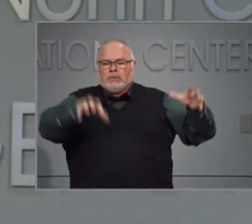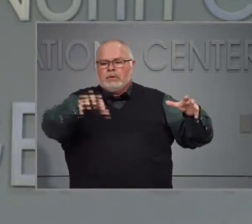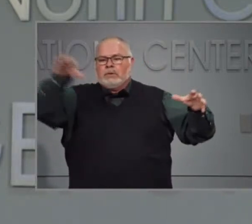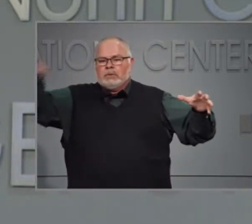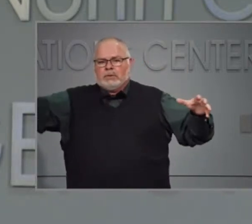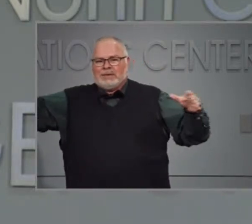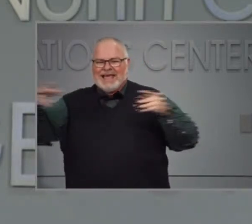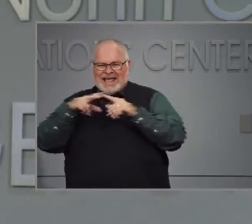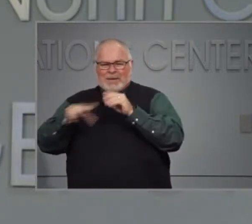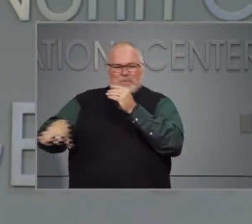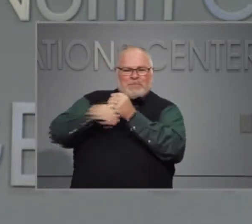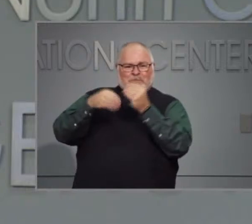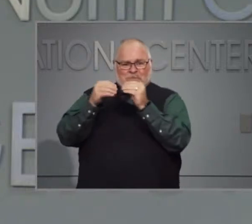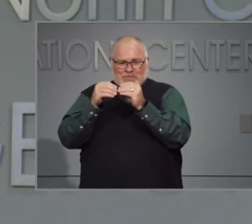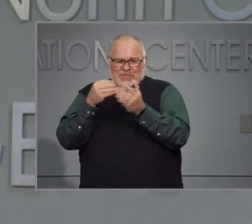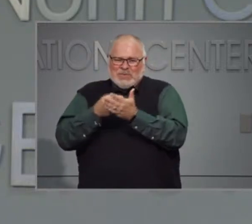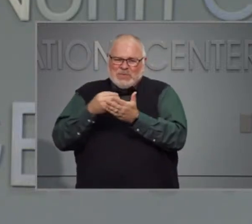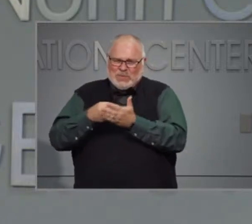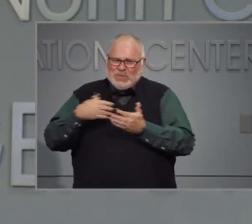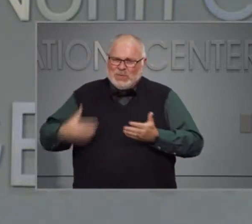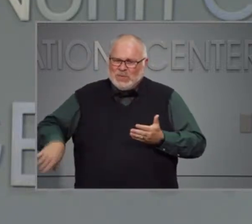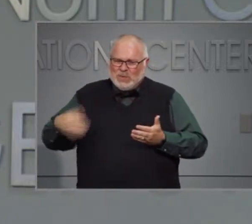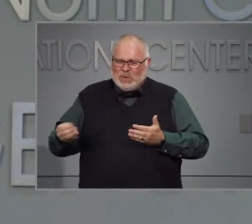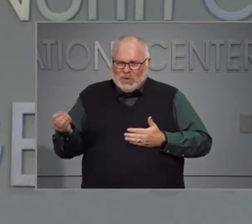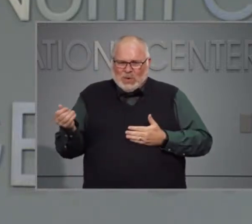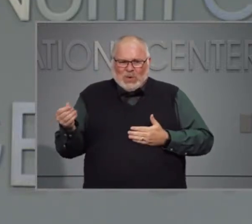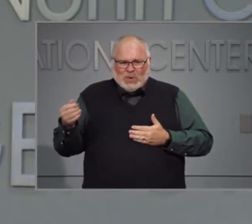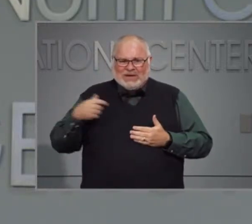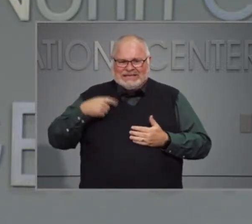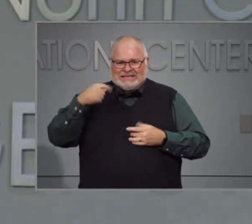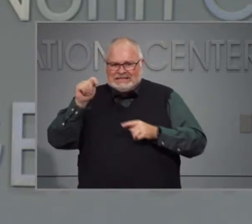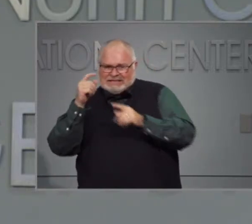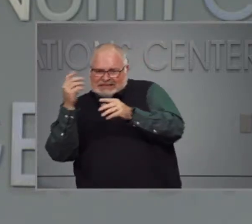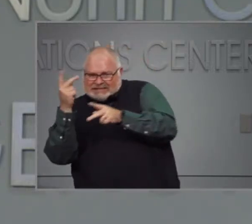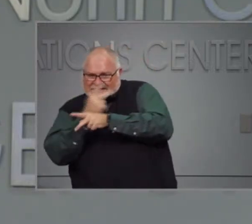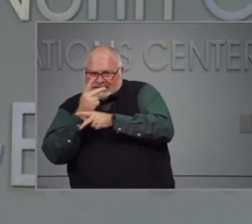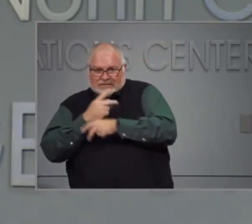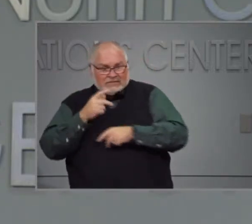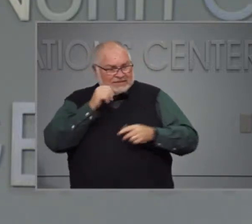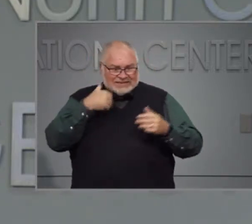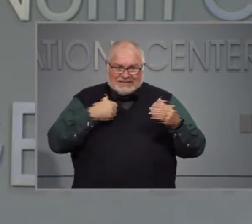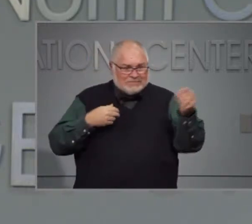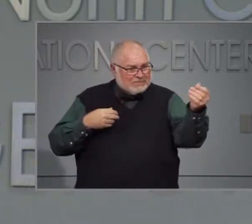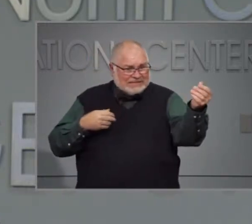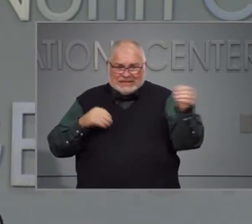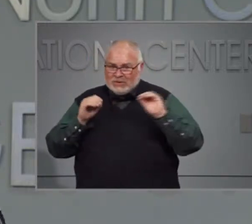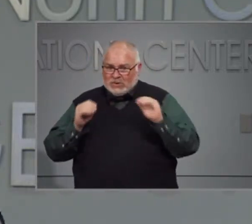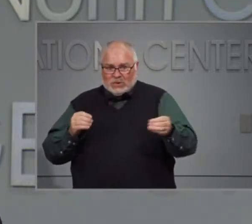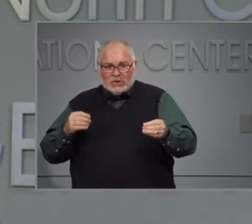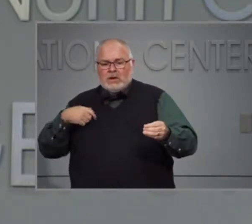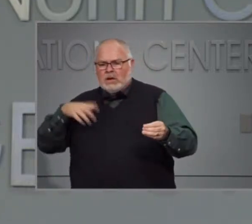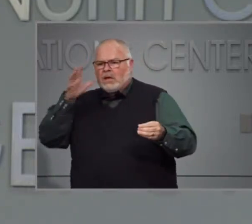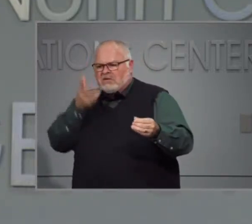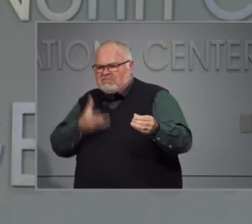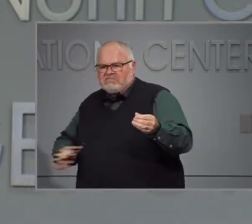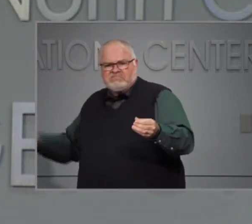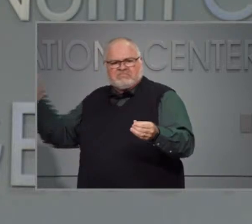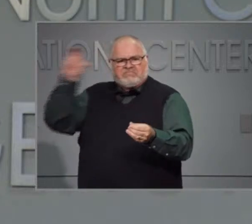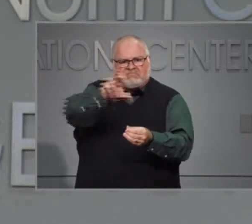a barrier to continue offering or begin offering non-congregate sheltering for their community or